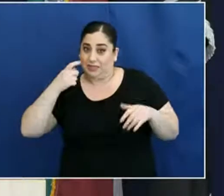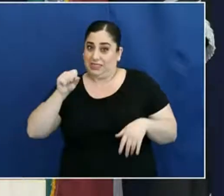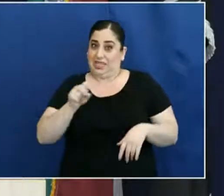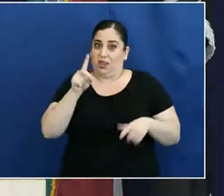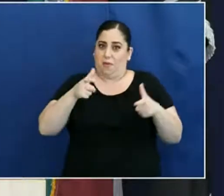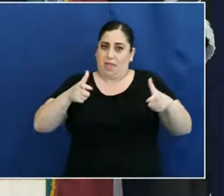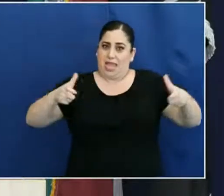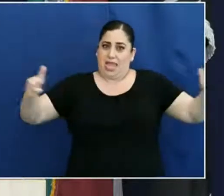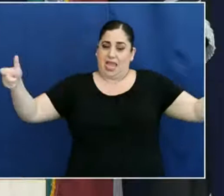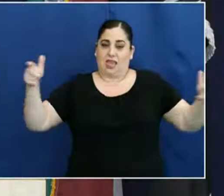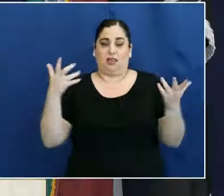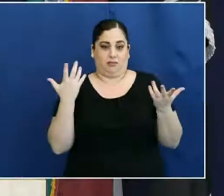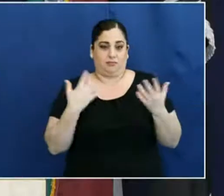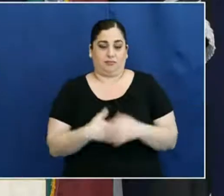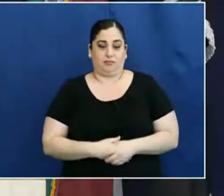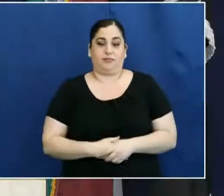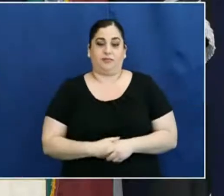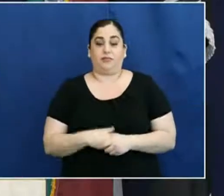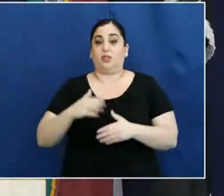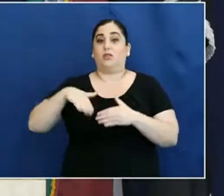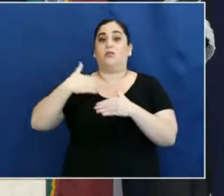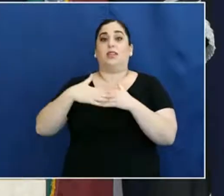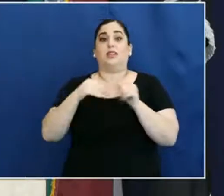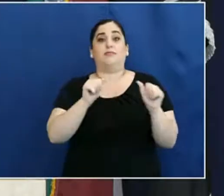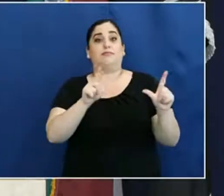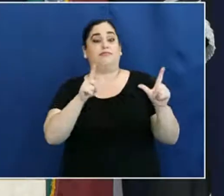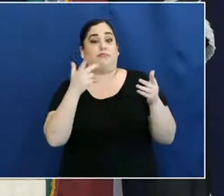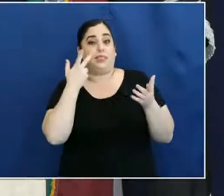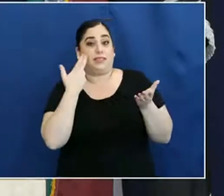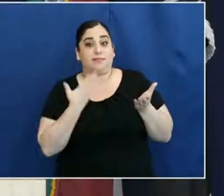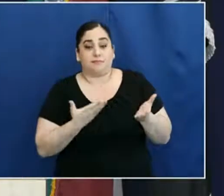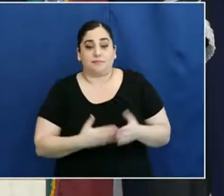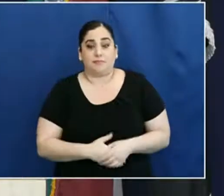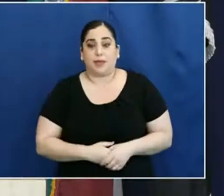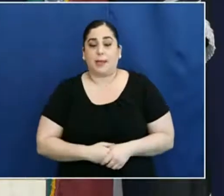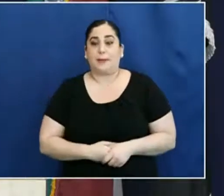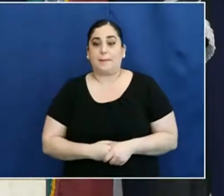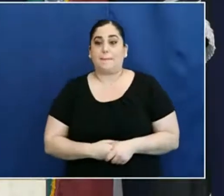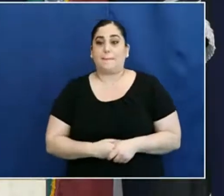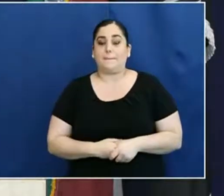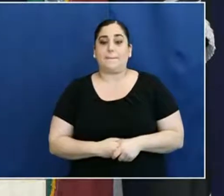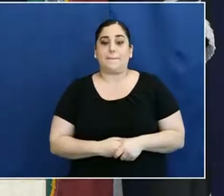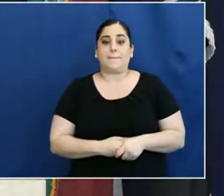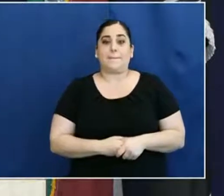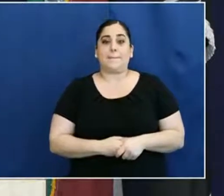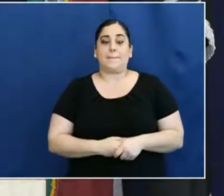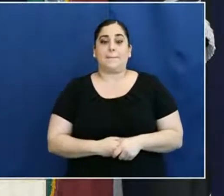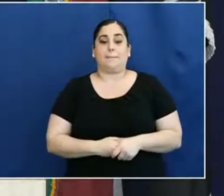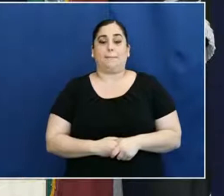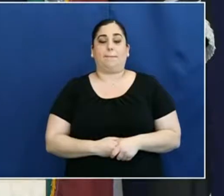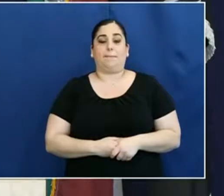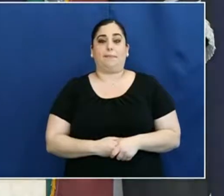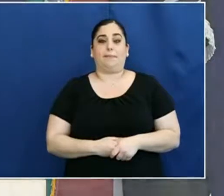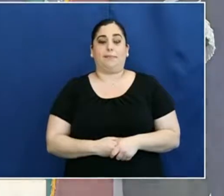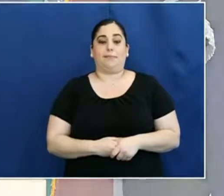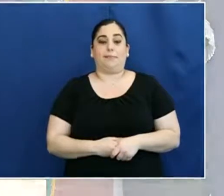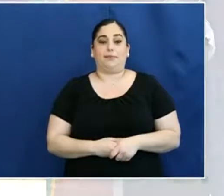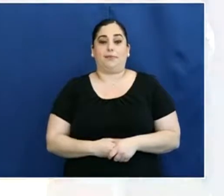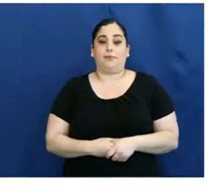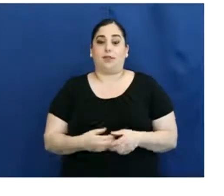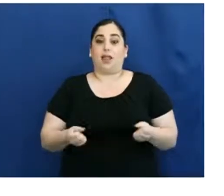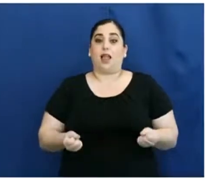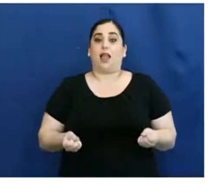today. The first chart here, you will see in 1 second here, is just the dashboard for our